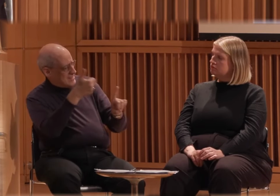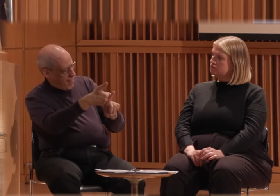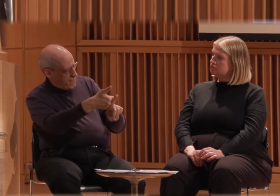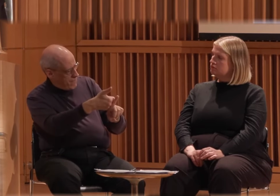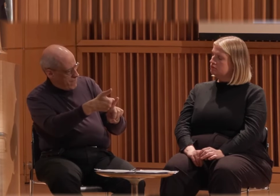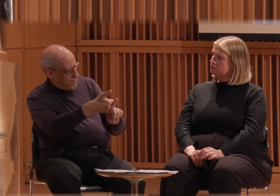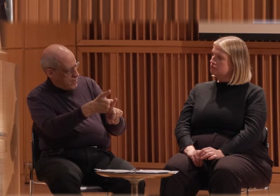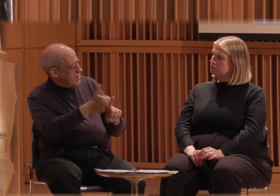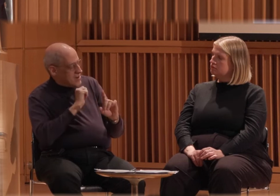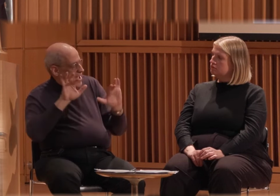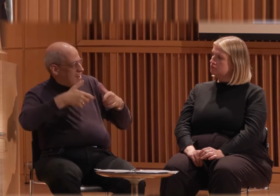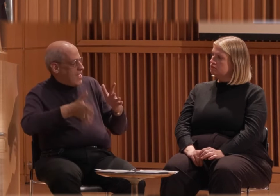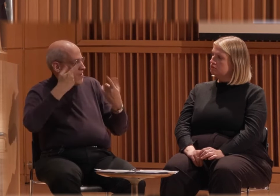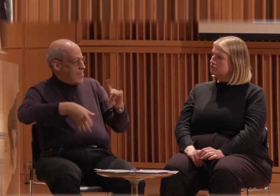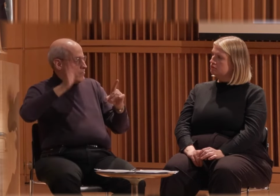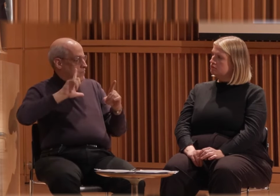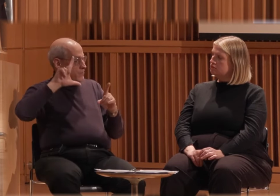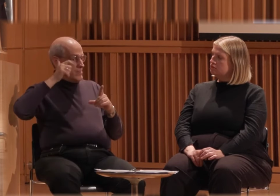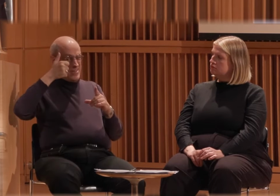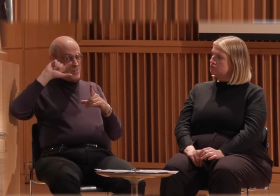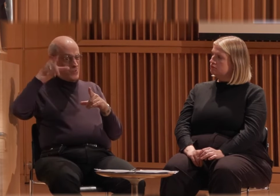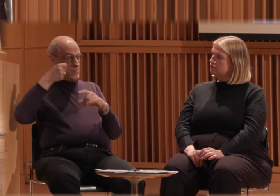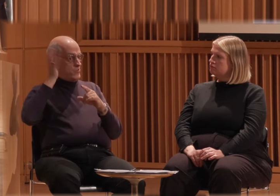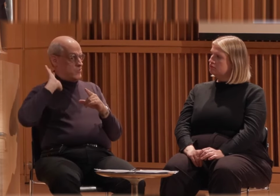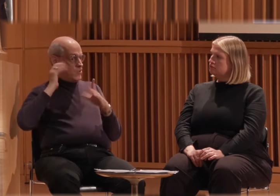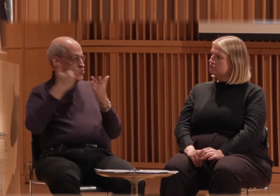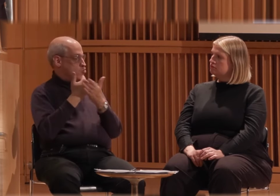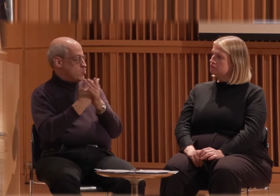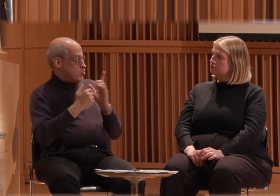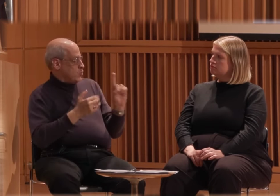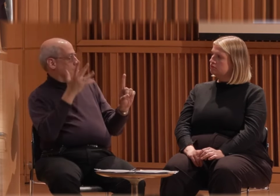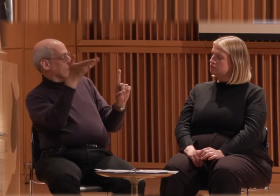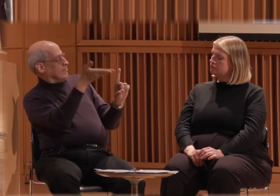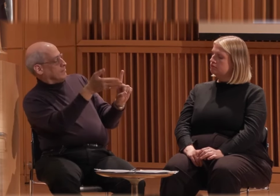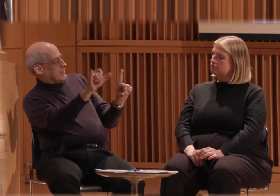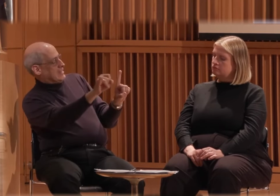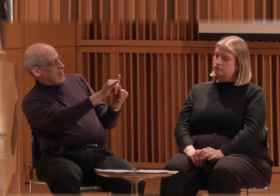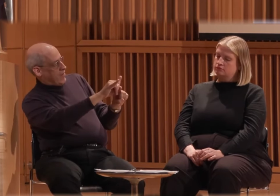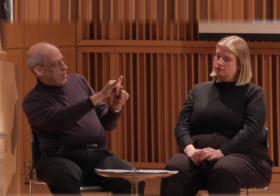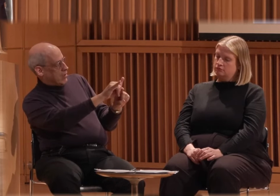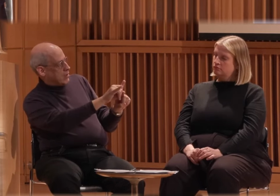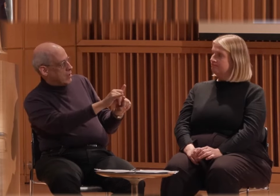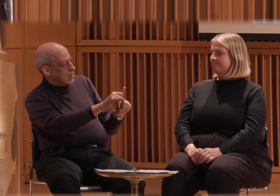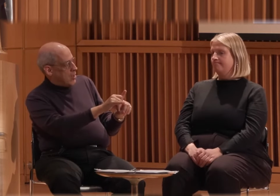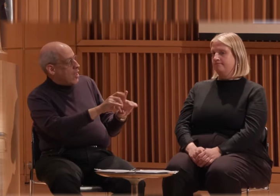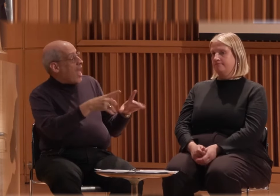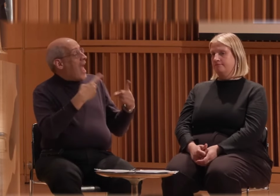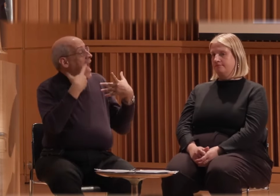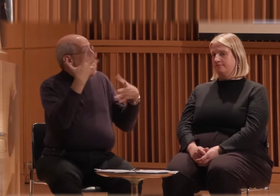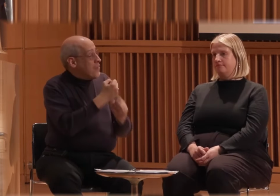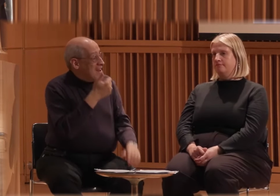wasn't possible 20, even 10 years ago. It's also premature to declare victory, as we know,